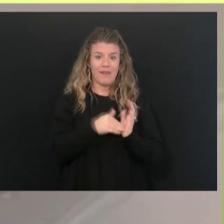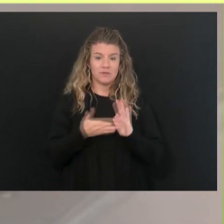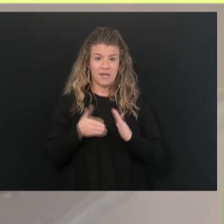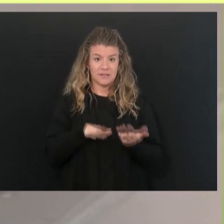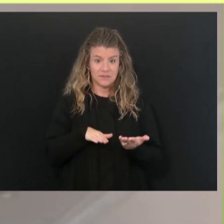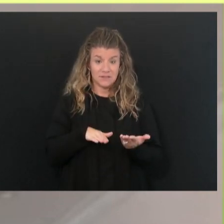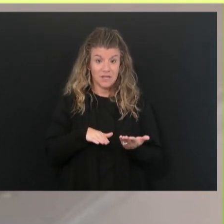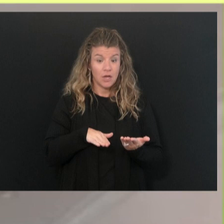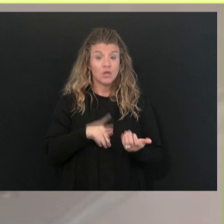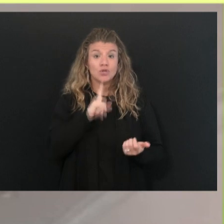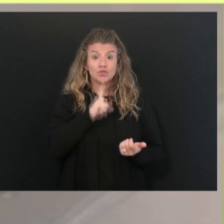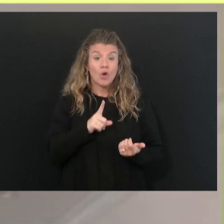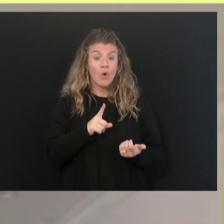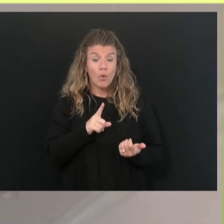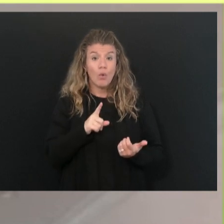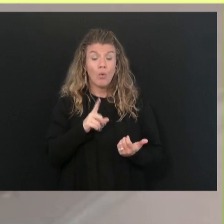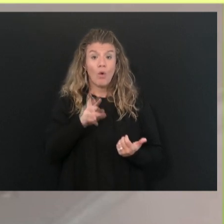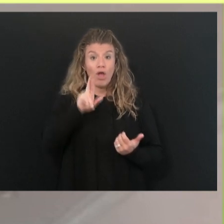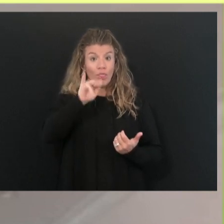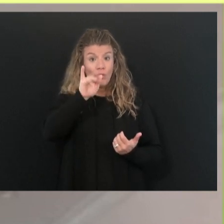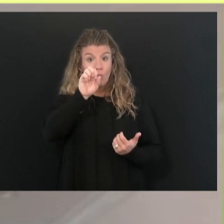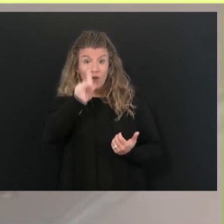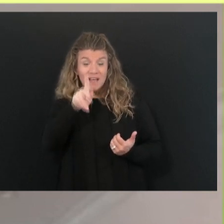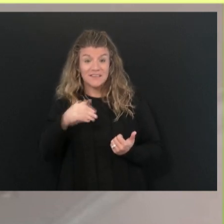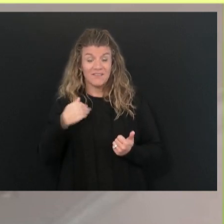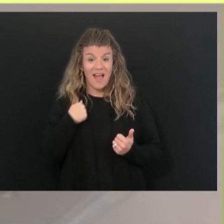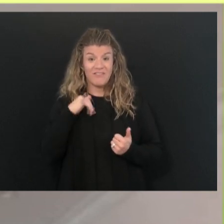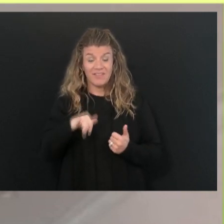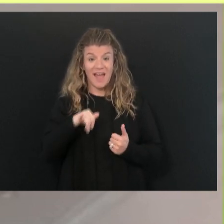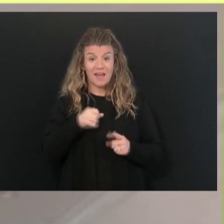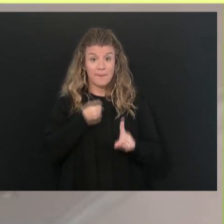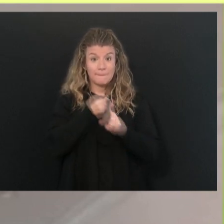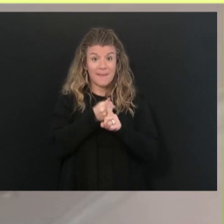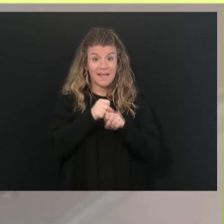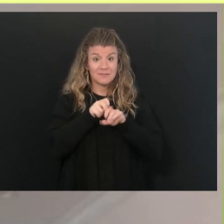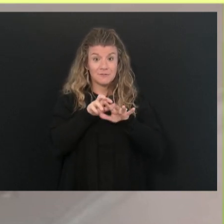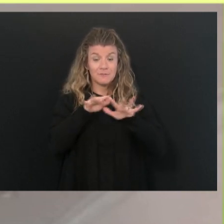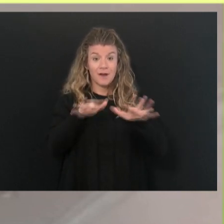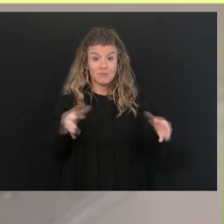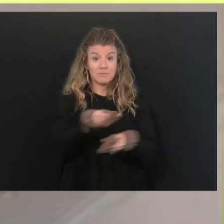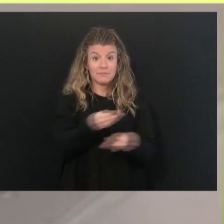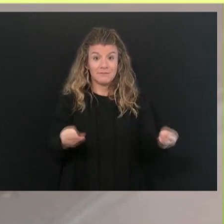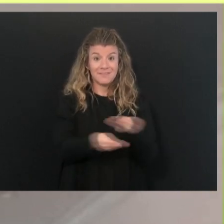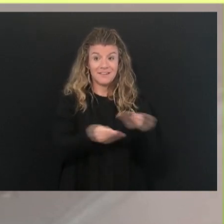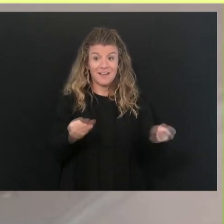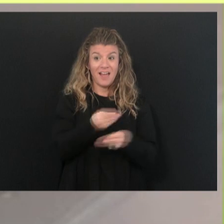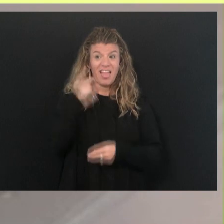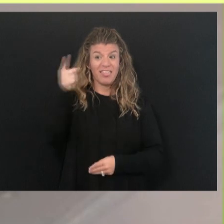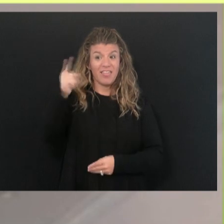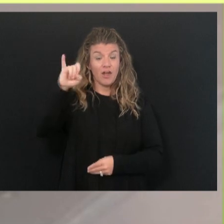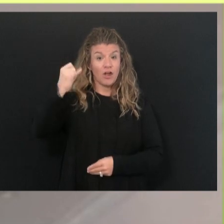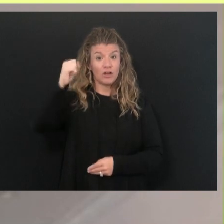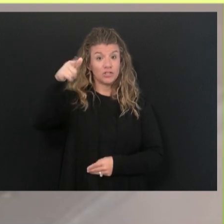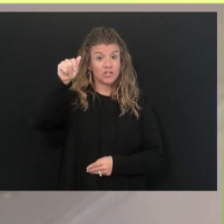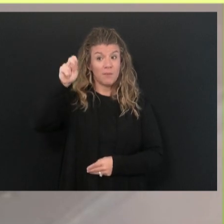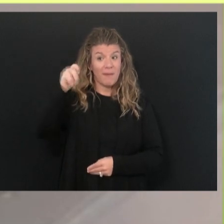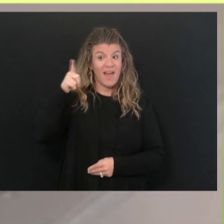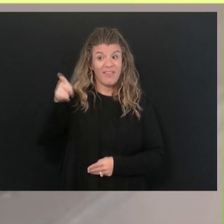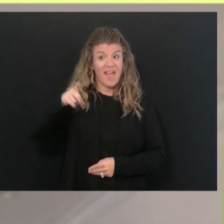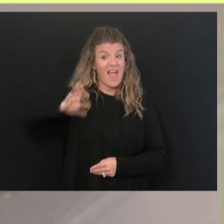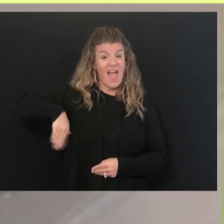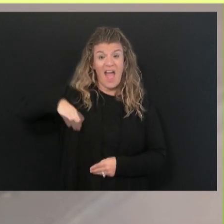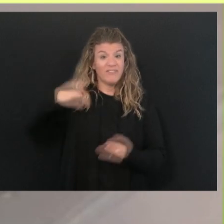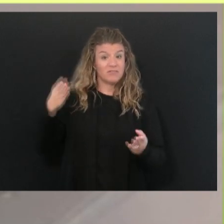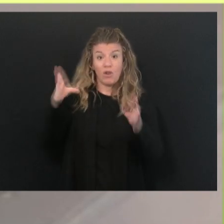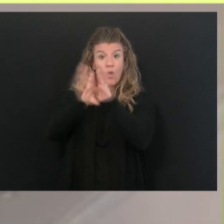So the risk of having the spread of COVID-19 in Japan, which really hasn't shut down its